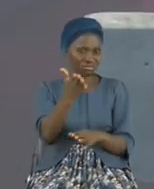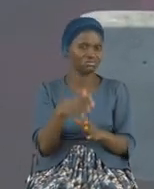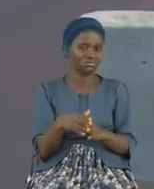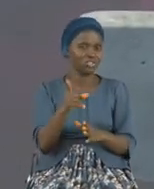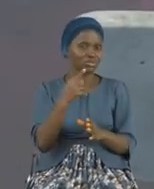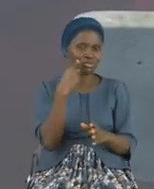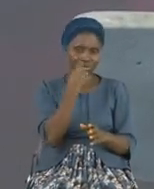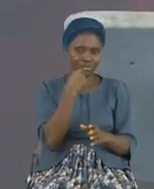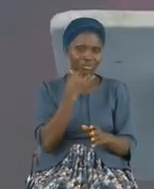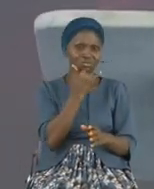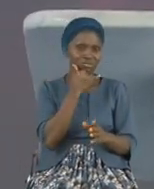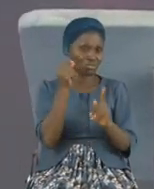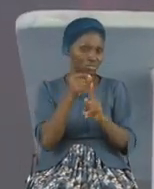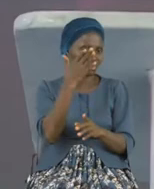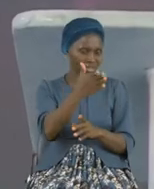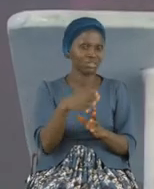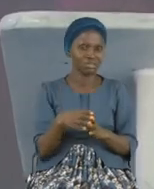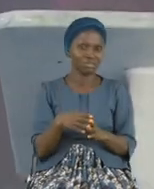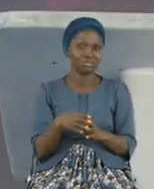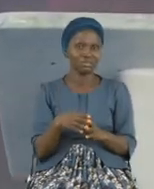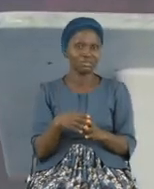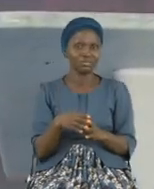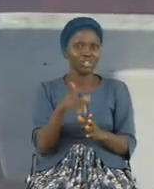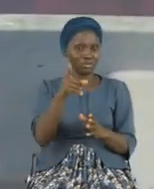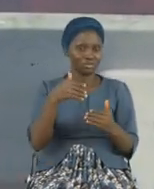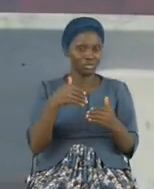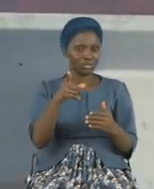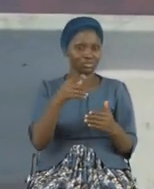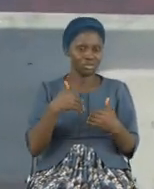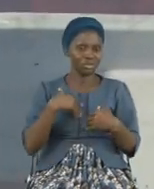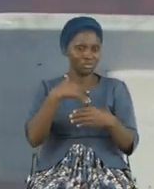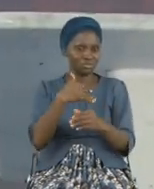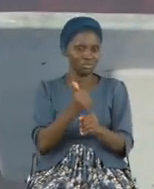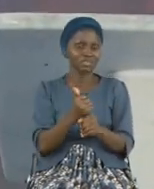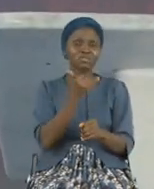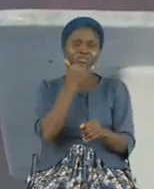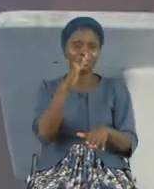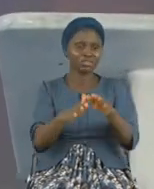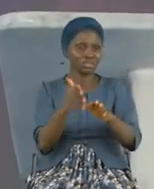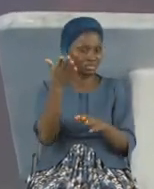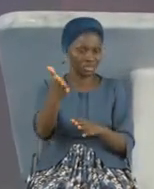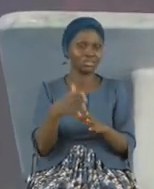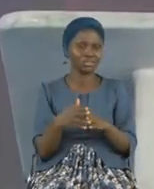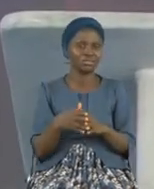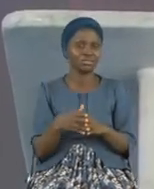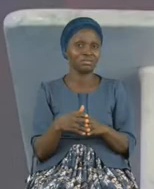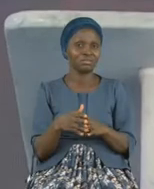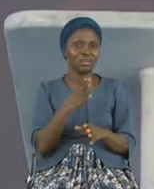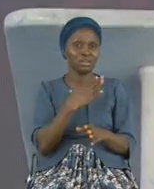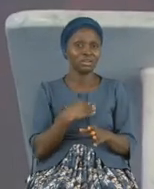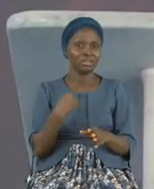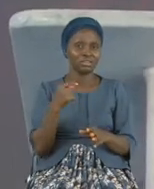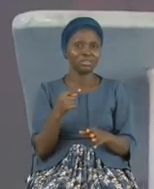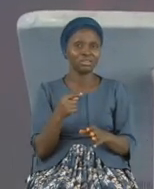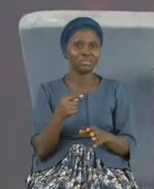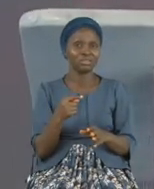there. You acted mistaken over there. And the people, they'll show you by the way they look